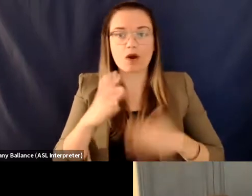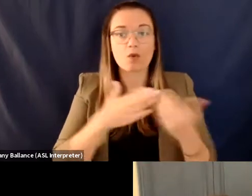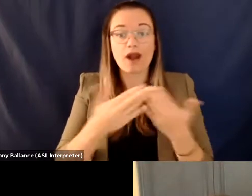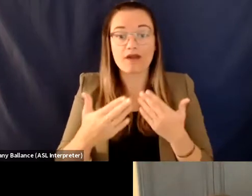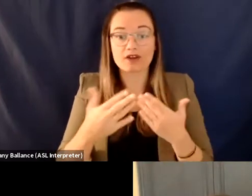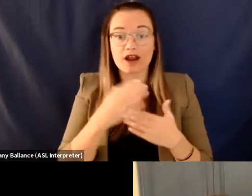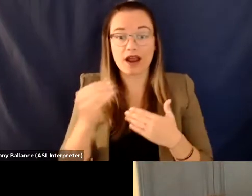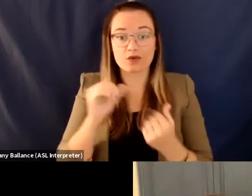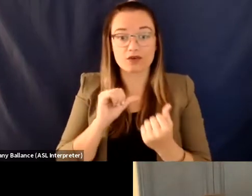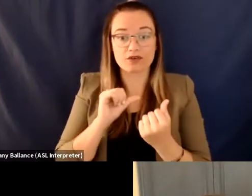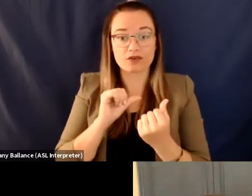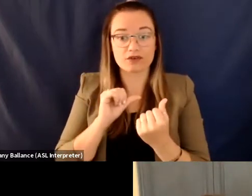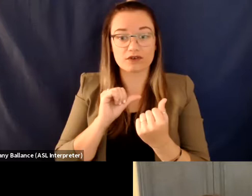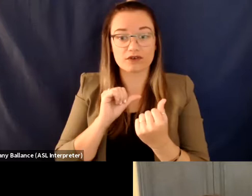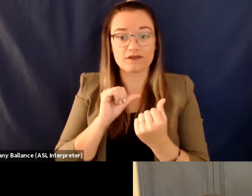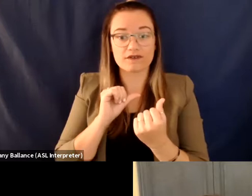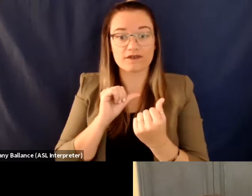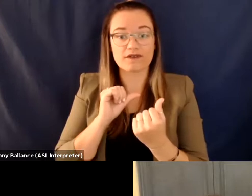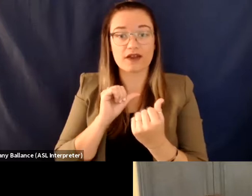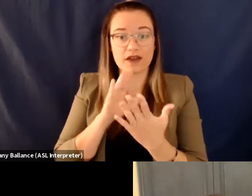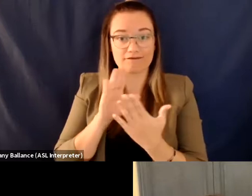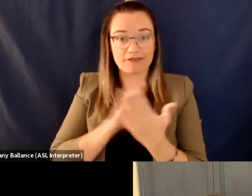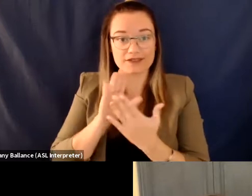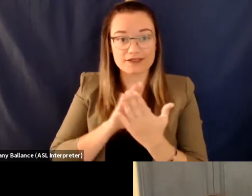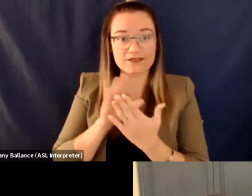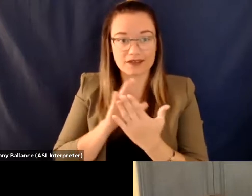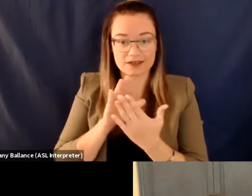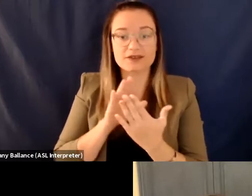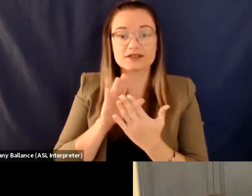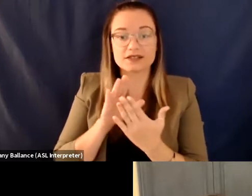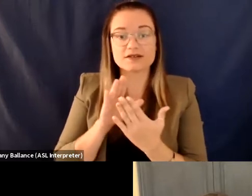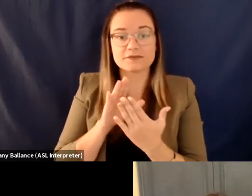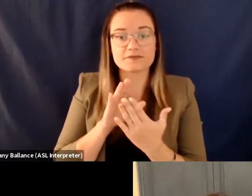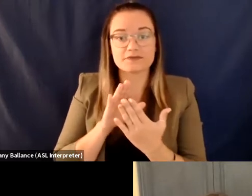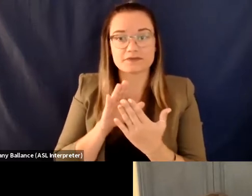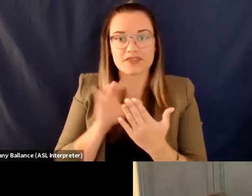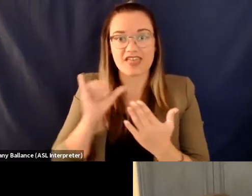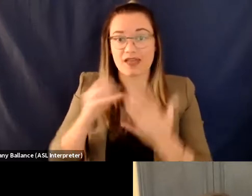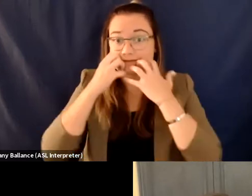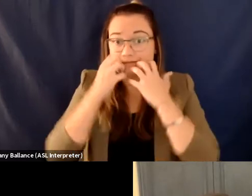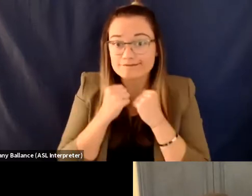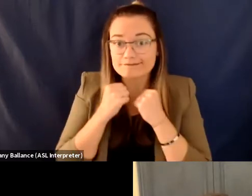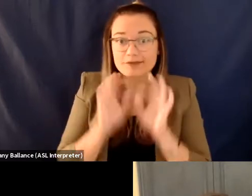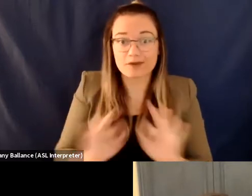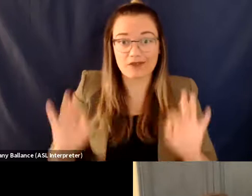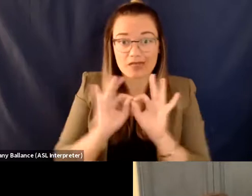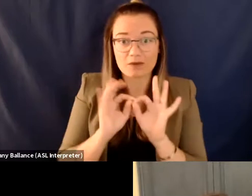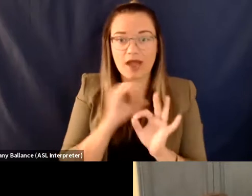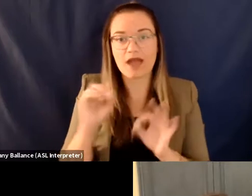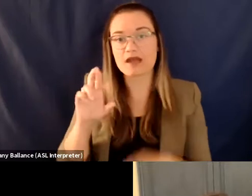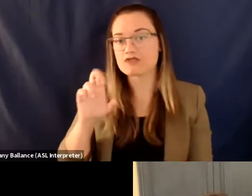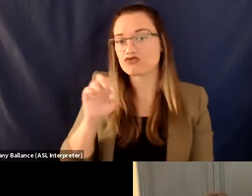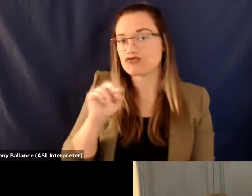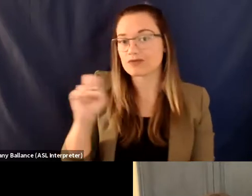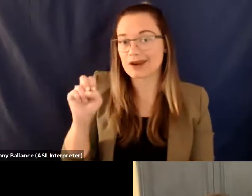to face to face with that other person. That to me is valuable. And as Renee says in the film,